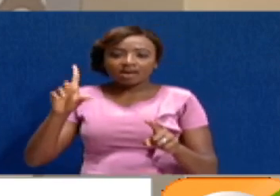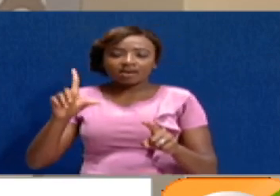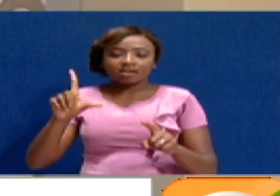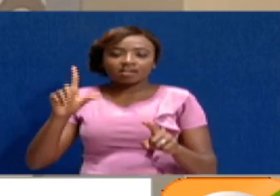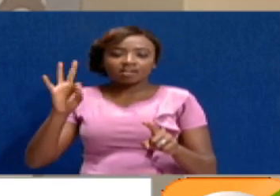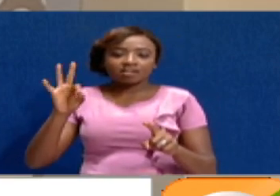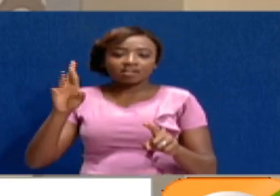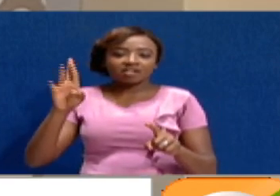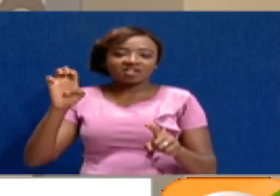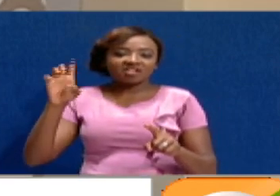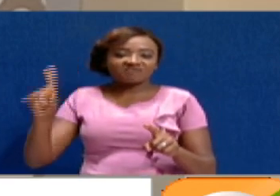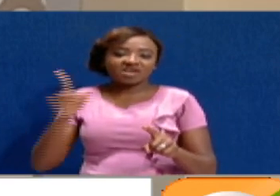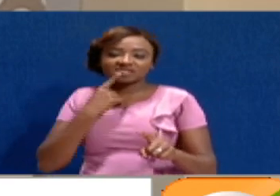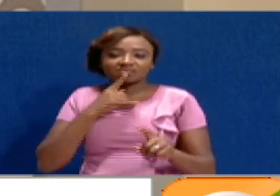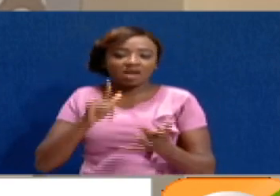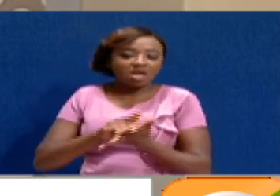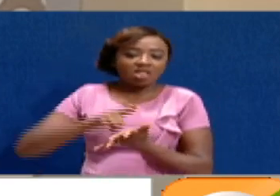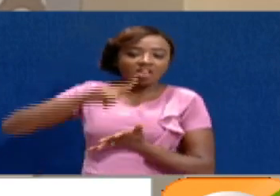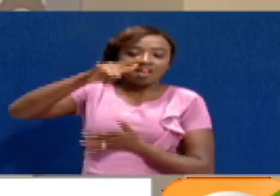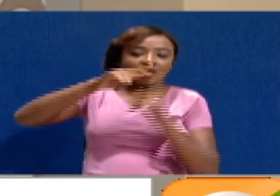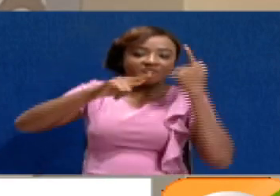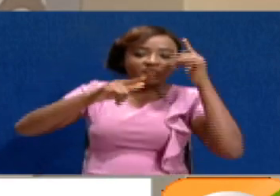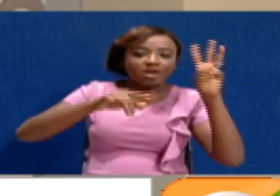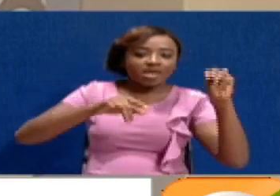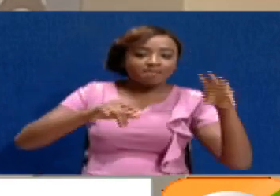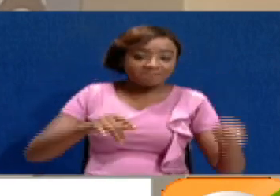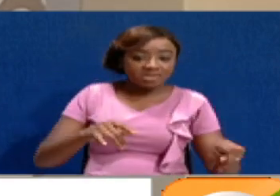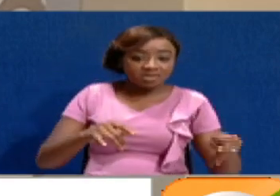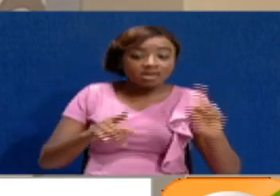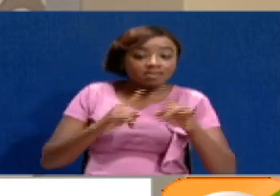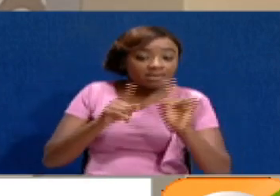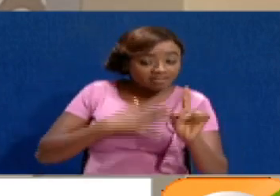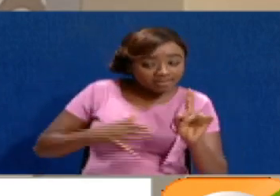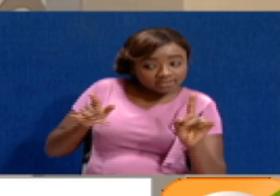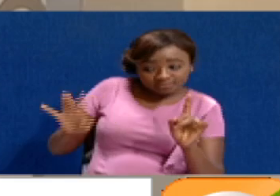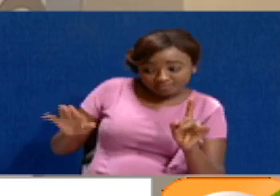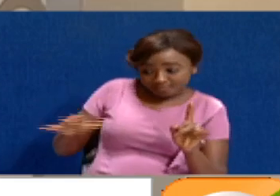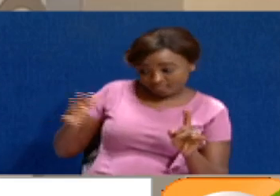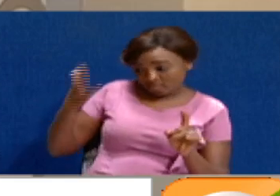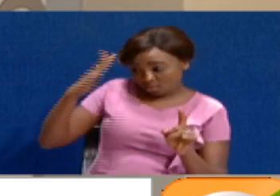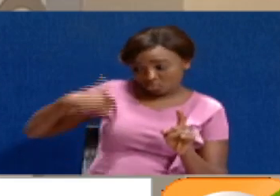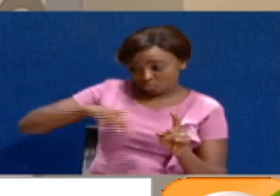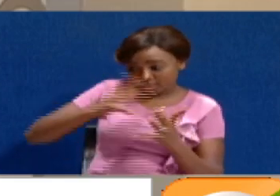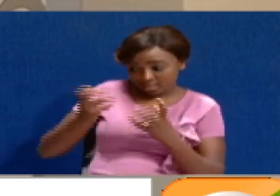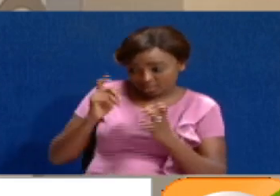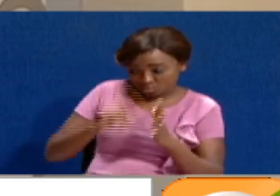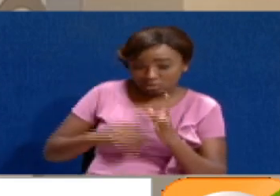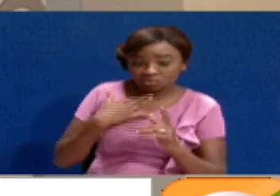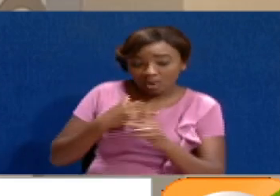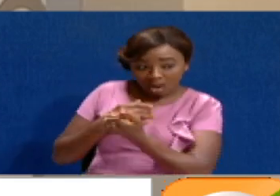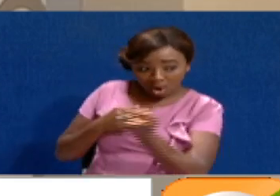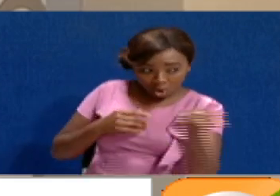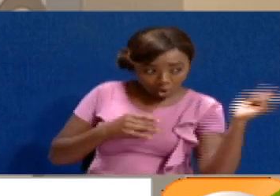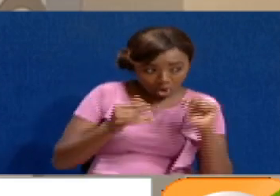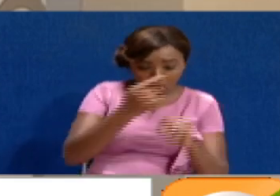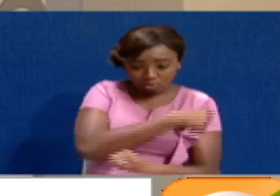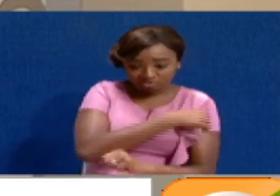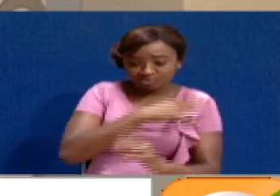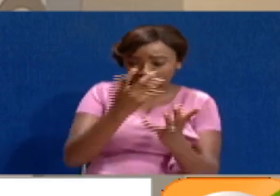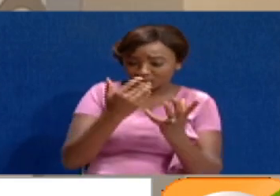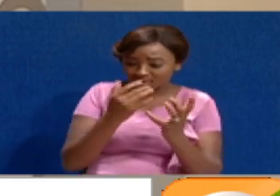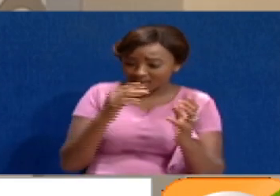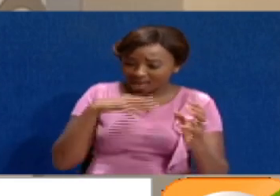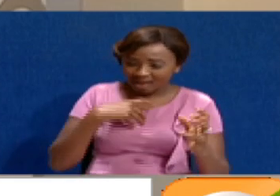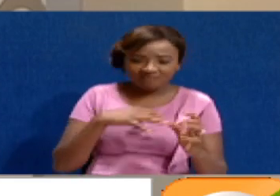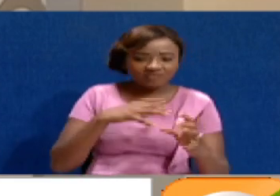MPs. And I'm glad tonight to inform him that what we need is to ensure that all hospitals are well equipped to handle